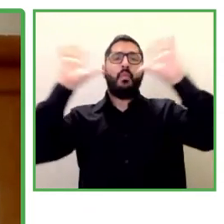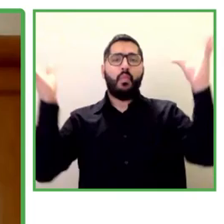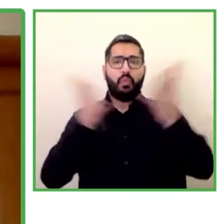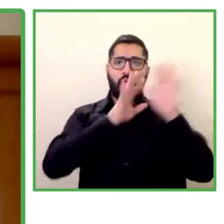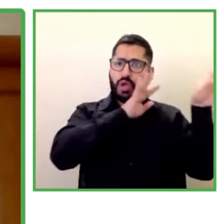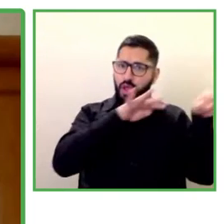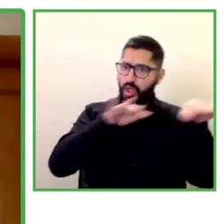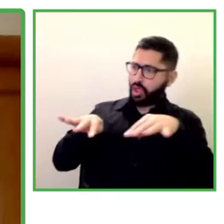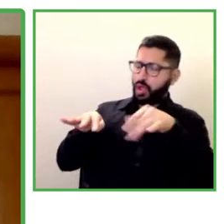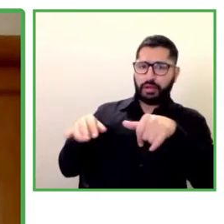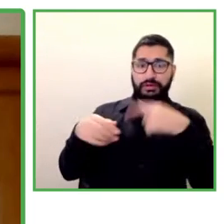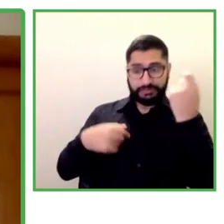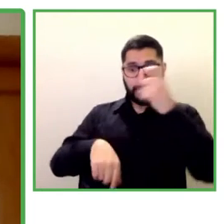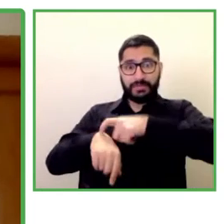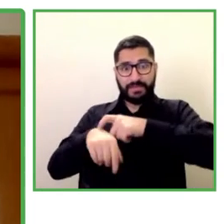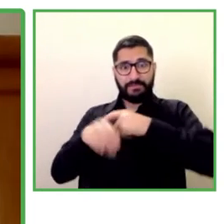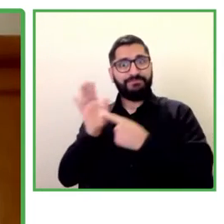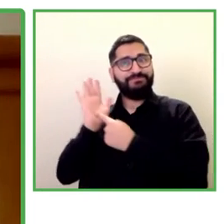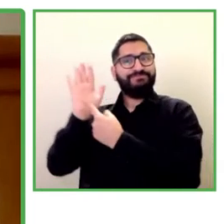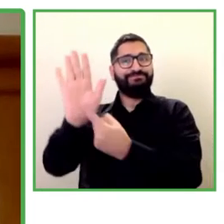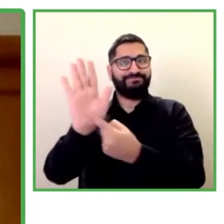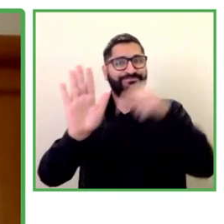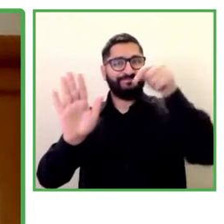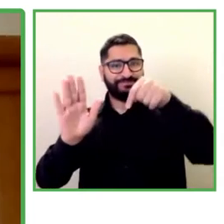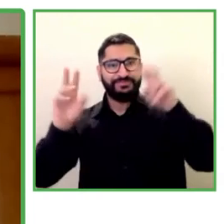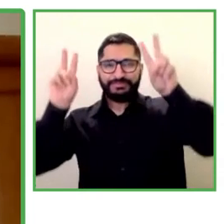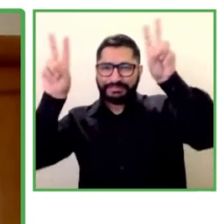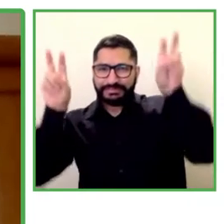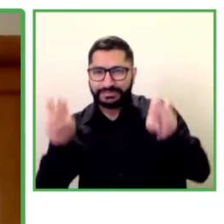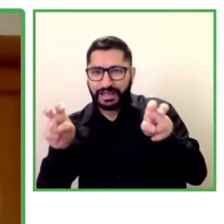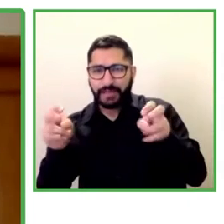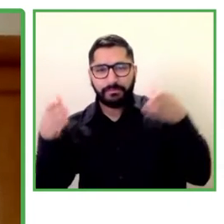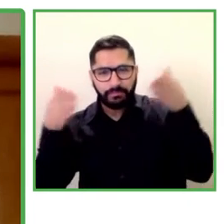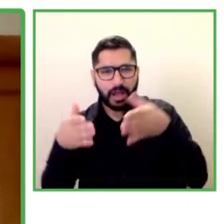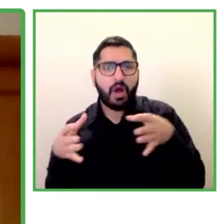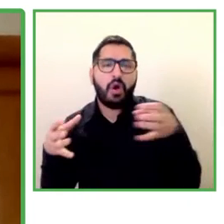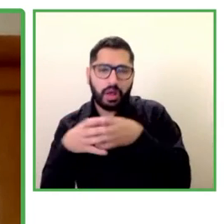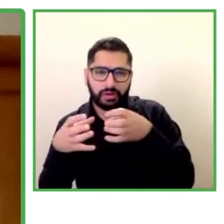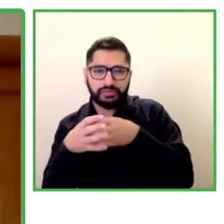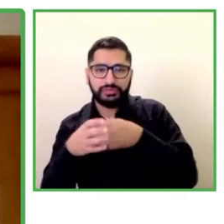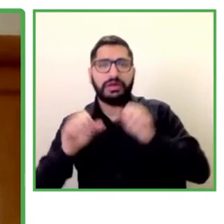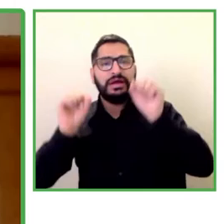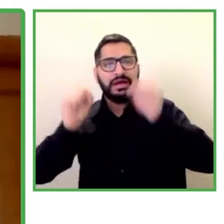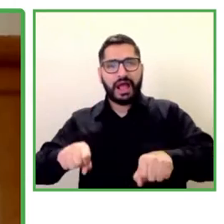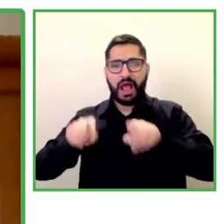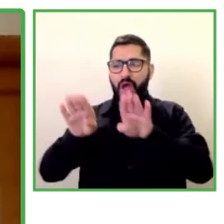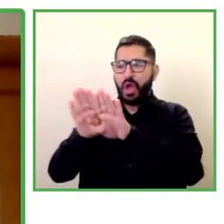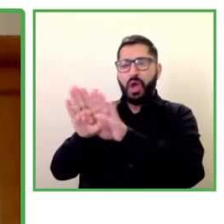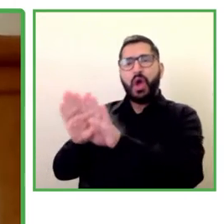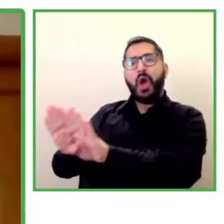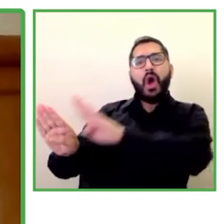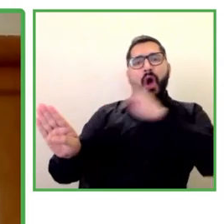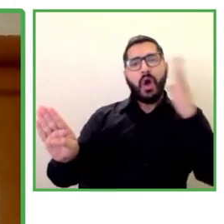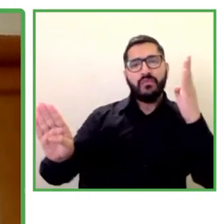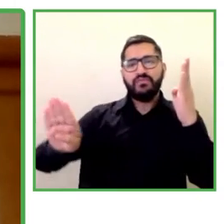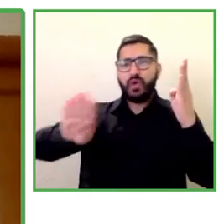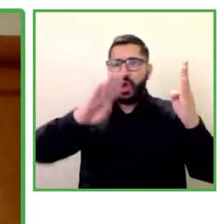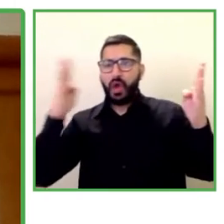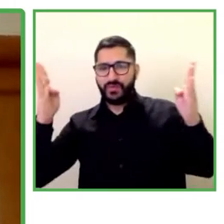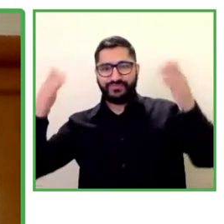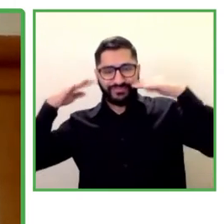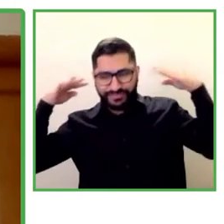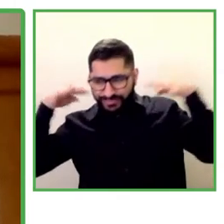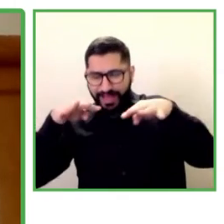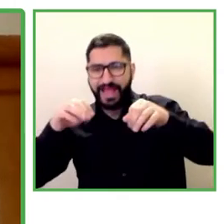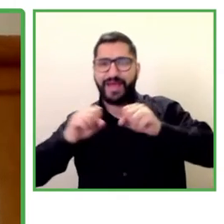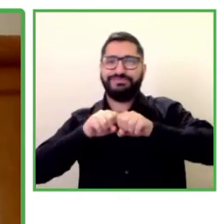this diversity as an asset, as a richness for the companies. And even more than that, this inclusive companies